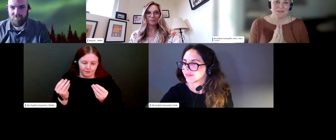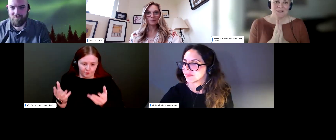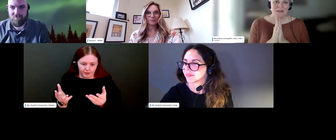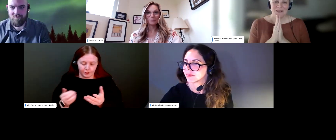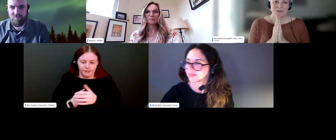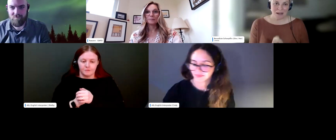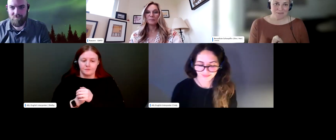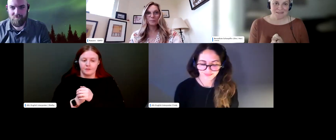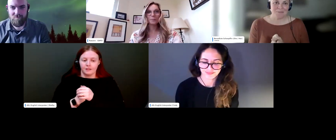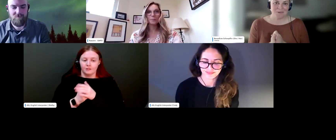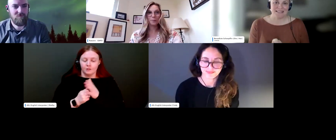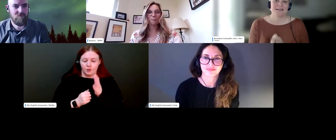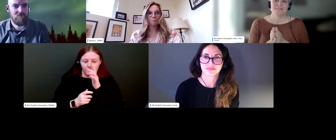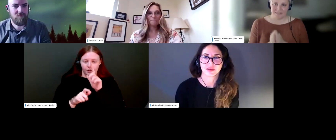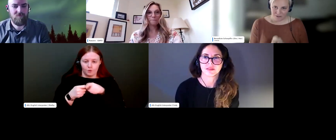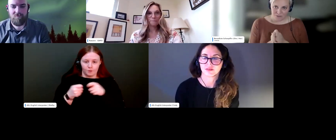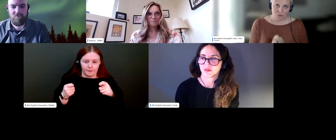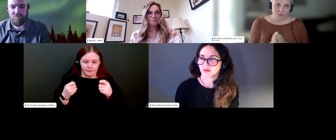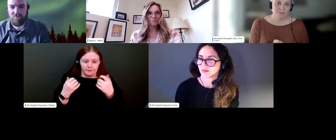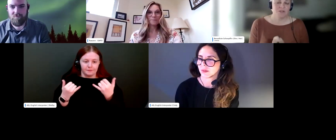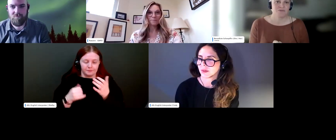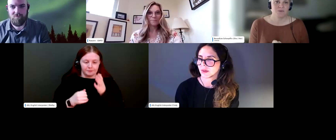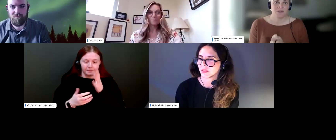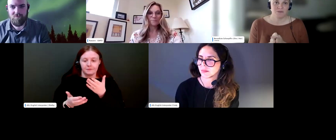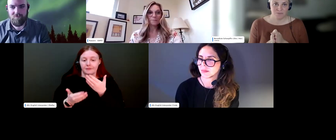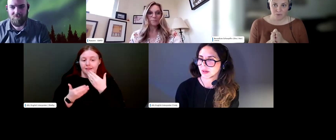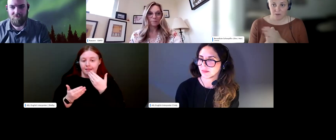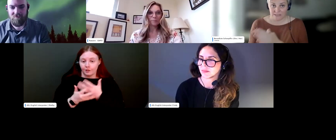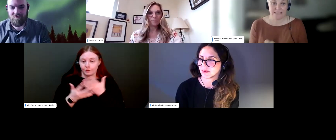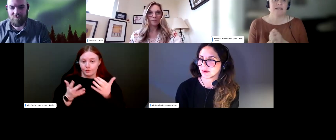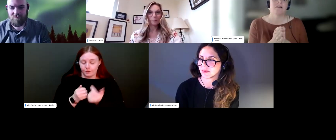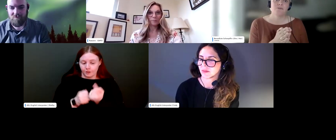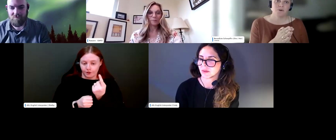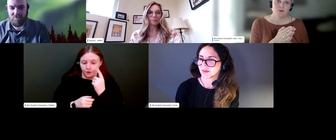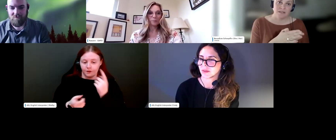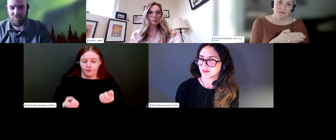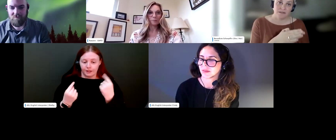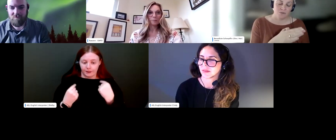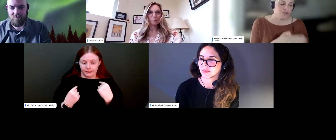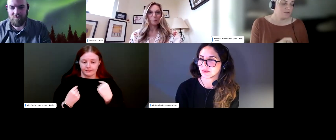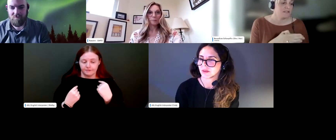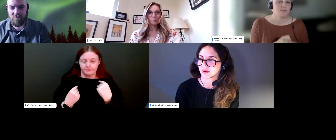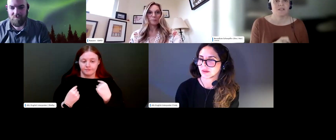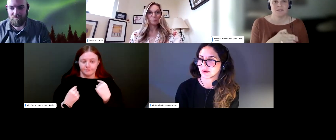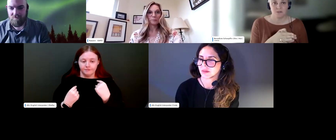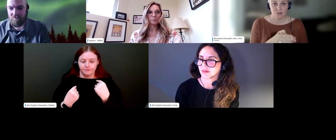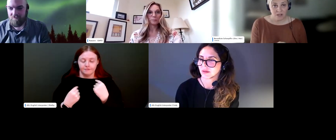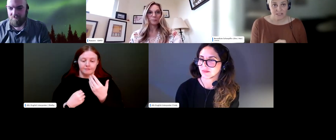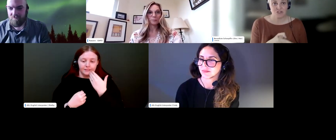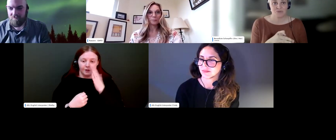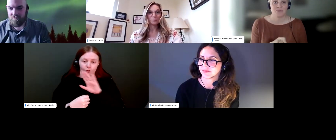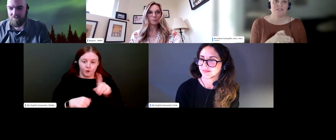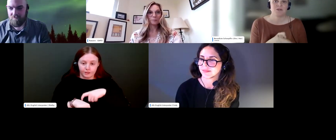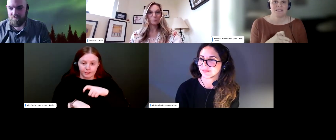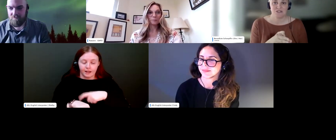we'll wrap this up right now. Thank you so very much, everyone, for attending and for giving so generously of your time and your